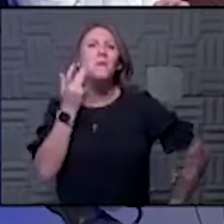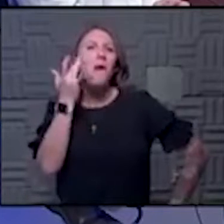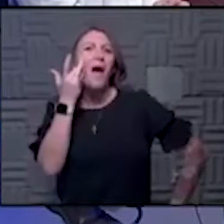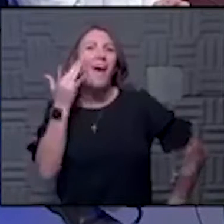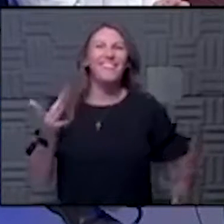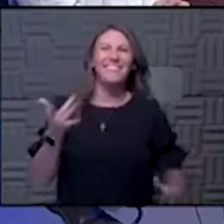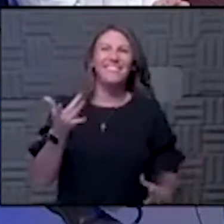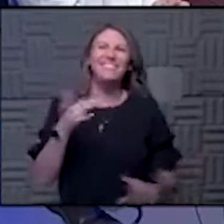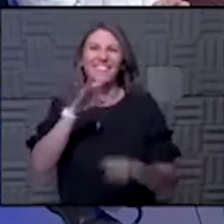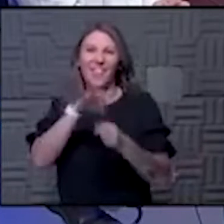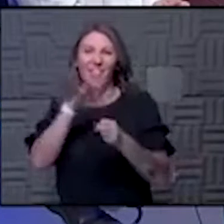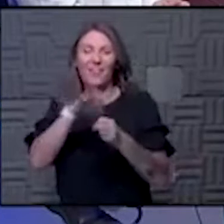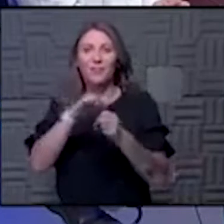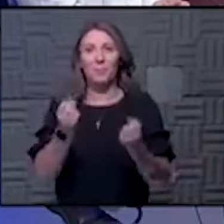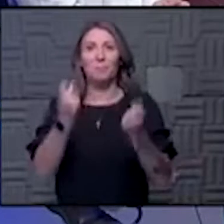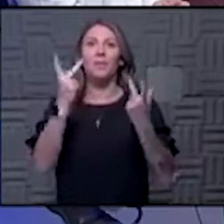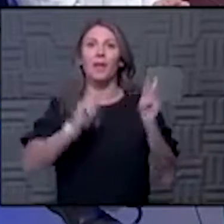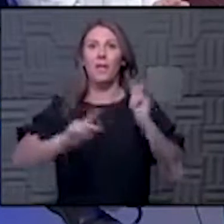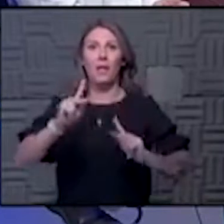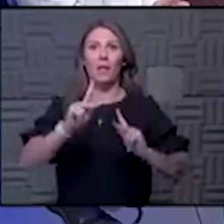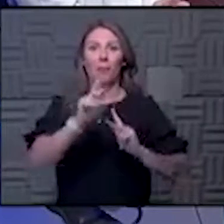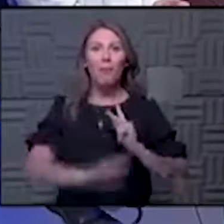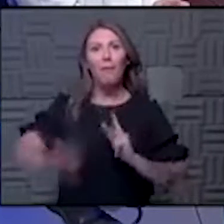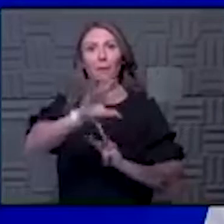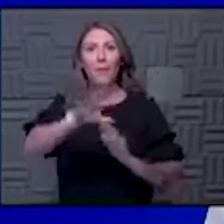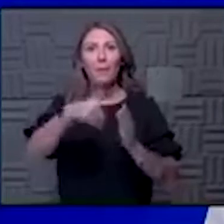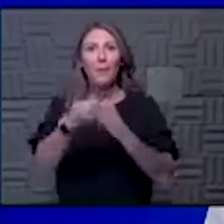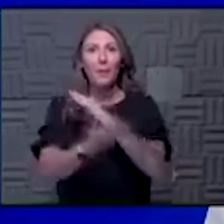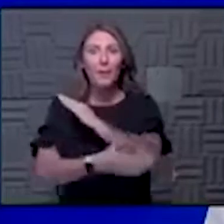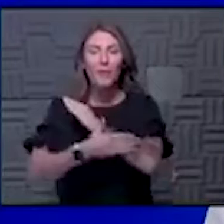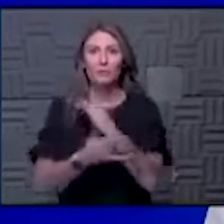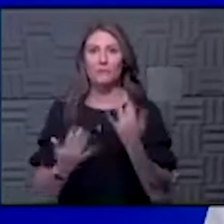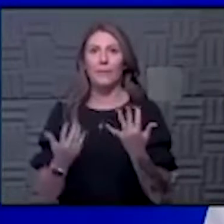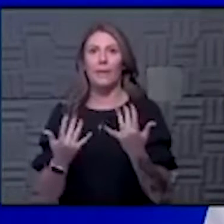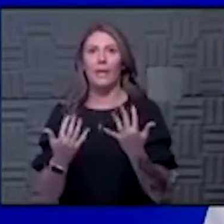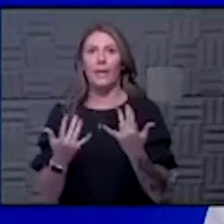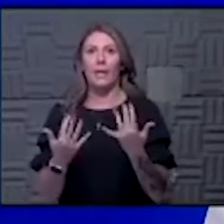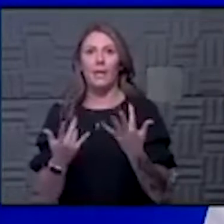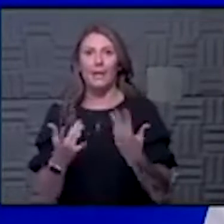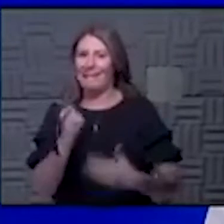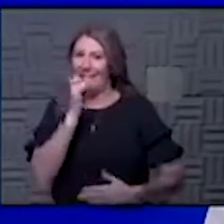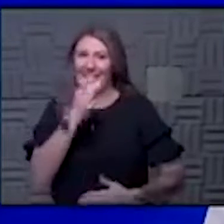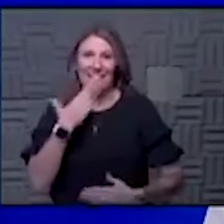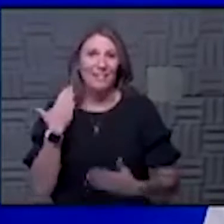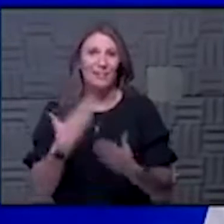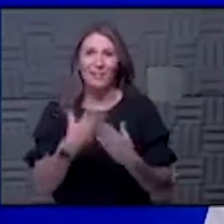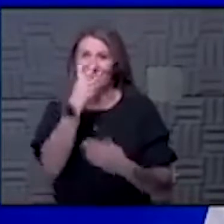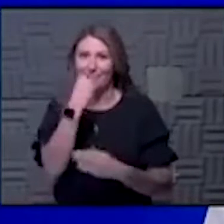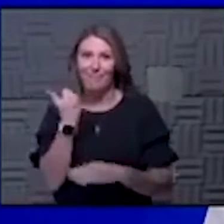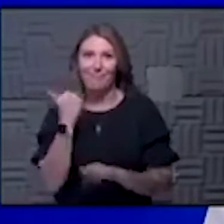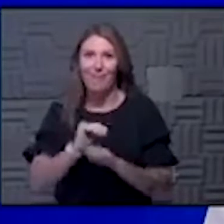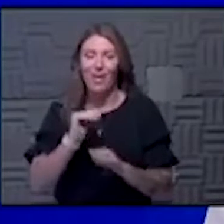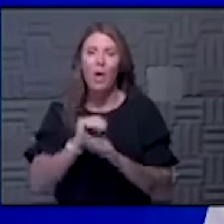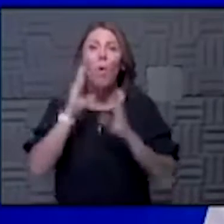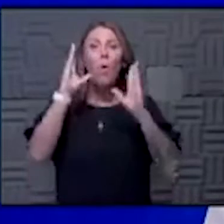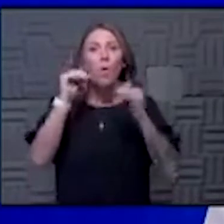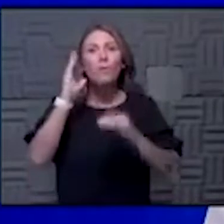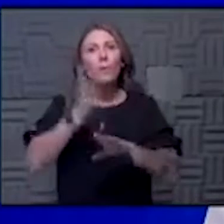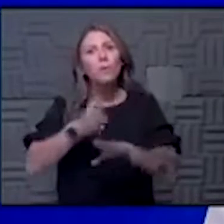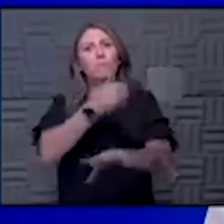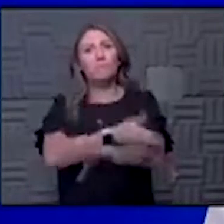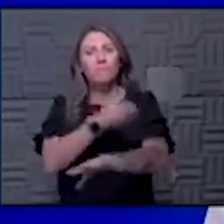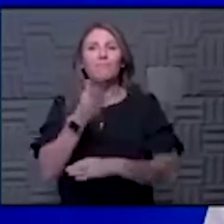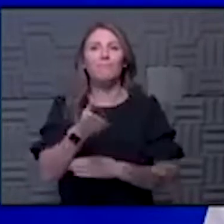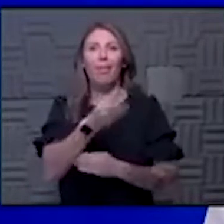a lot of around the nation. I think the whole country was waiting. Not very good sleep last night. No, hopefully it'll get better